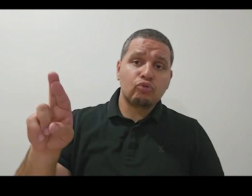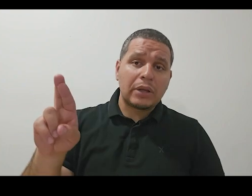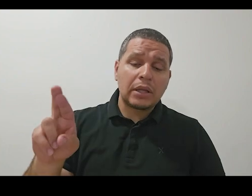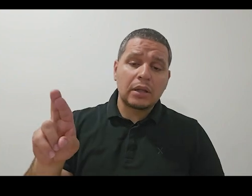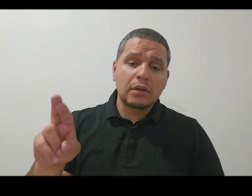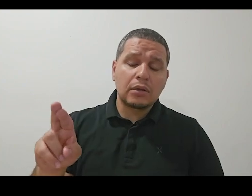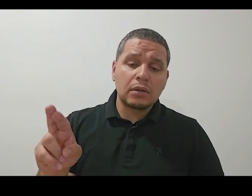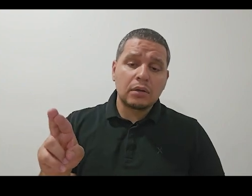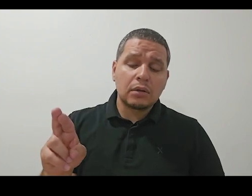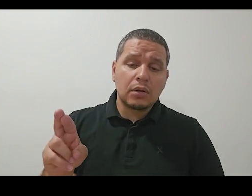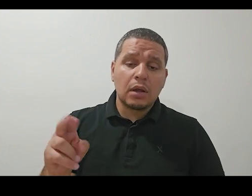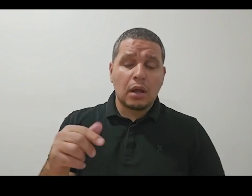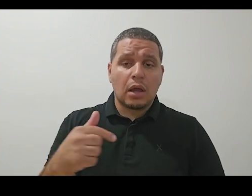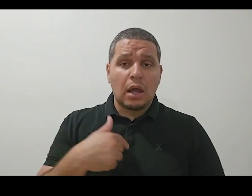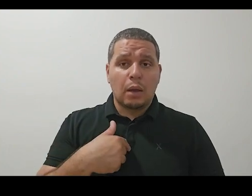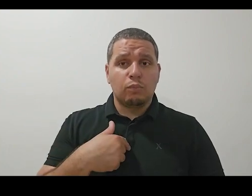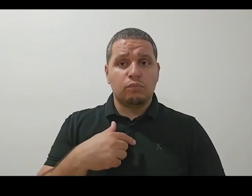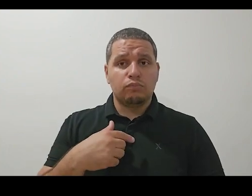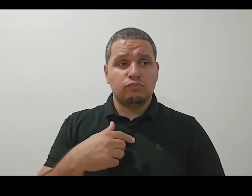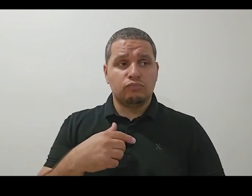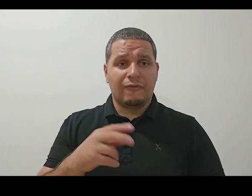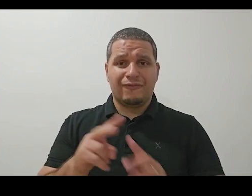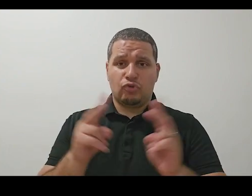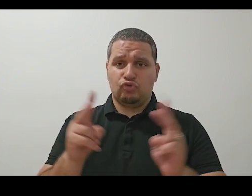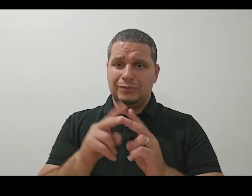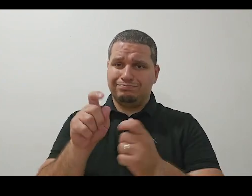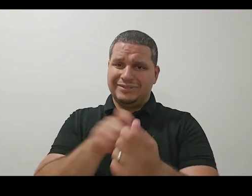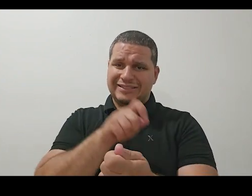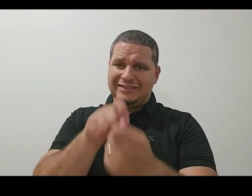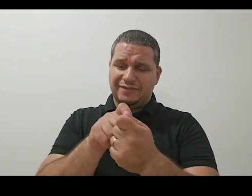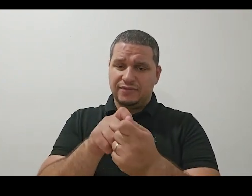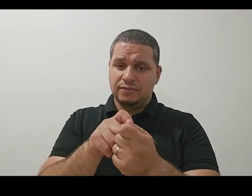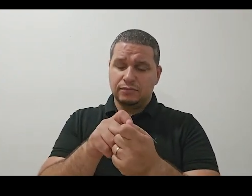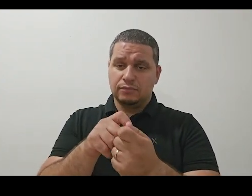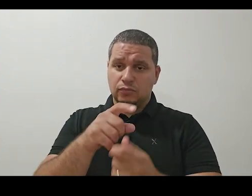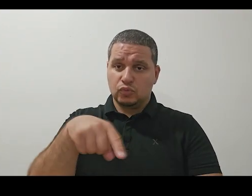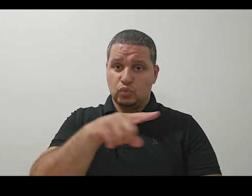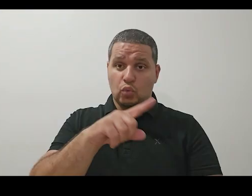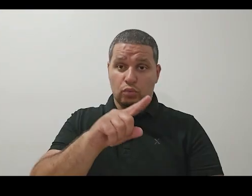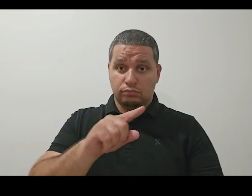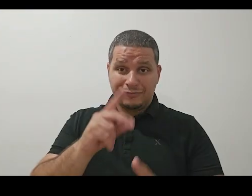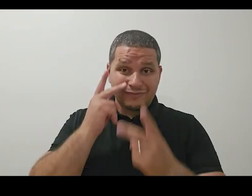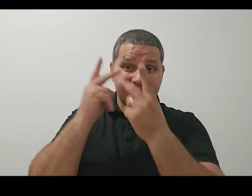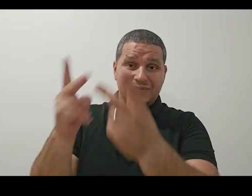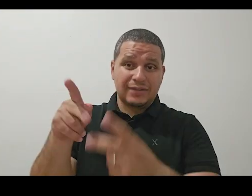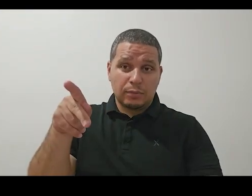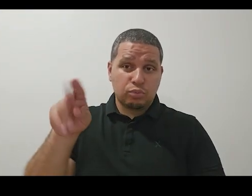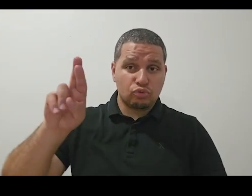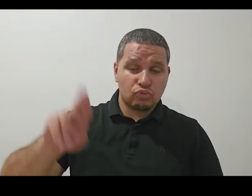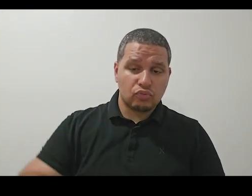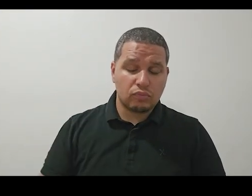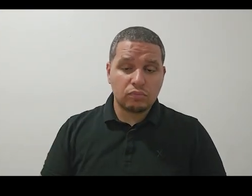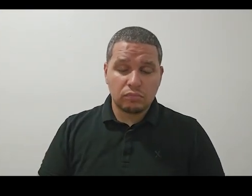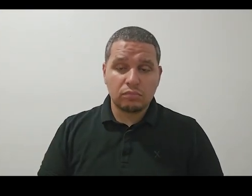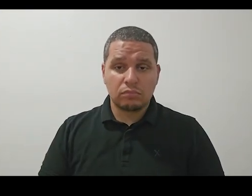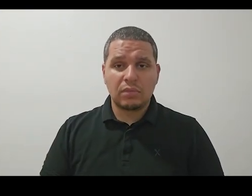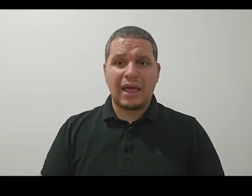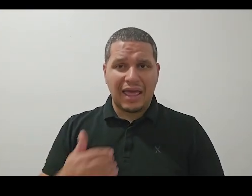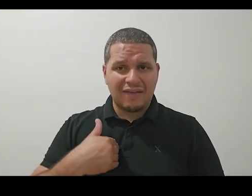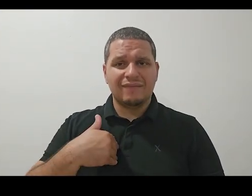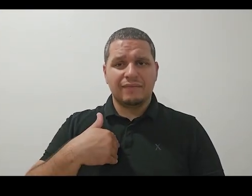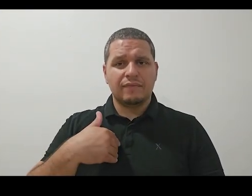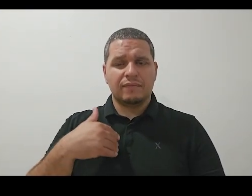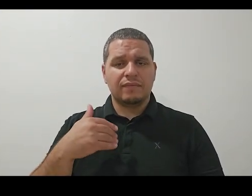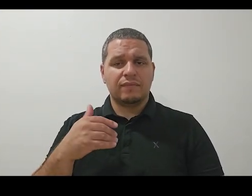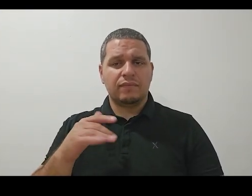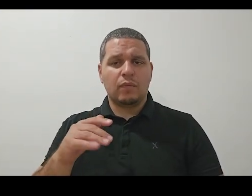Rican, and I'm very distinct with that. For those that have gone to Puerto Rico, they're fair-skinned